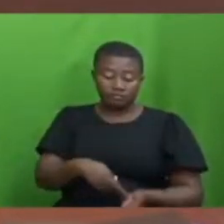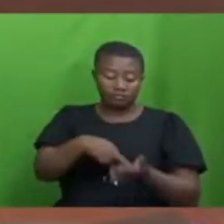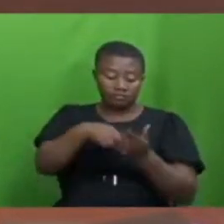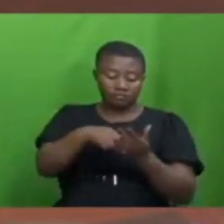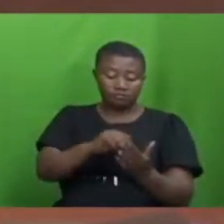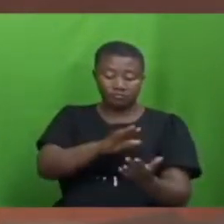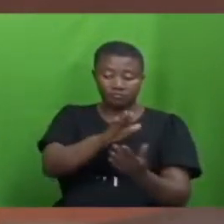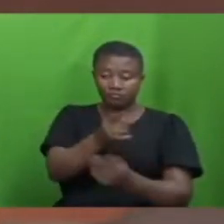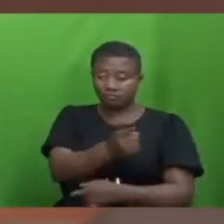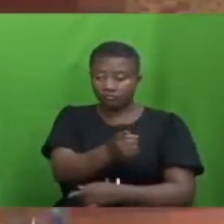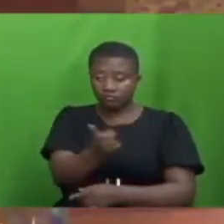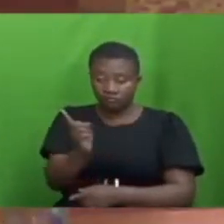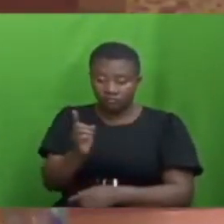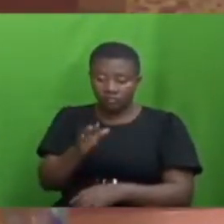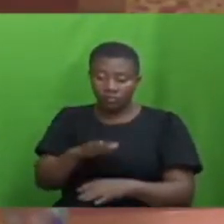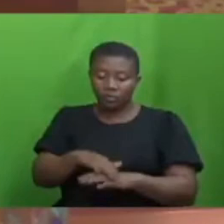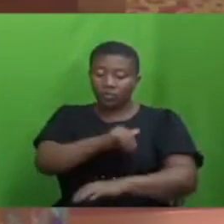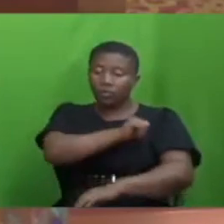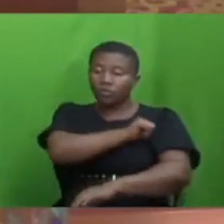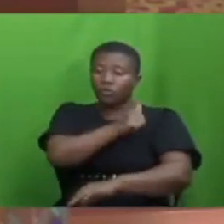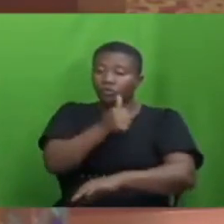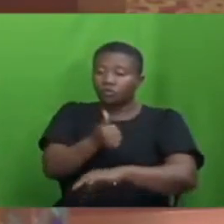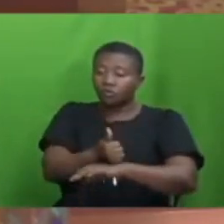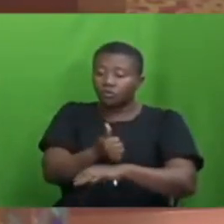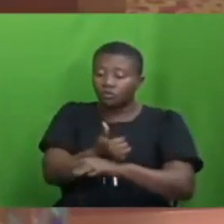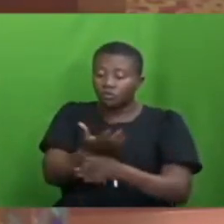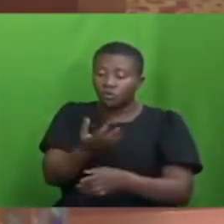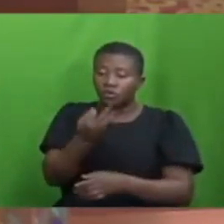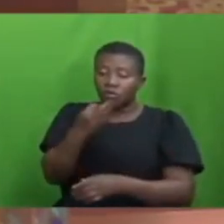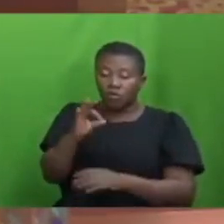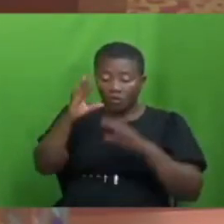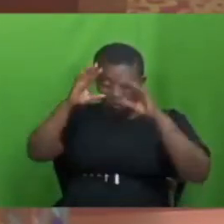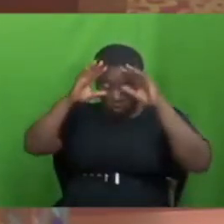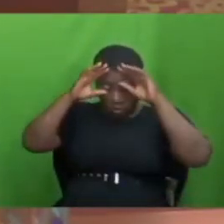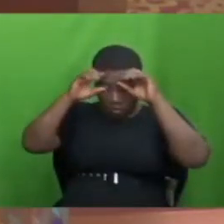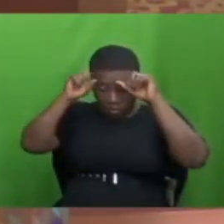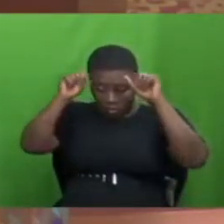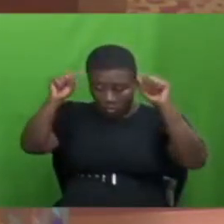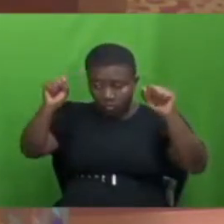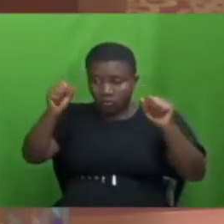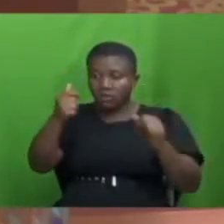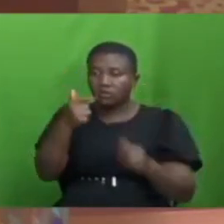you on the authority of His Excellency President Nana